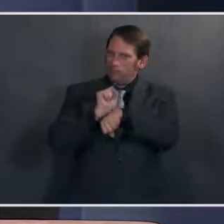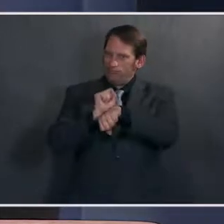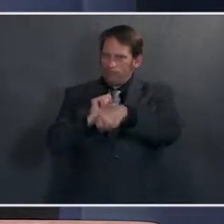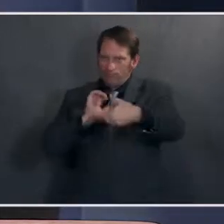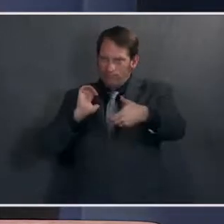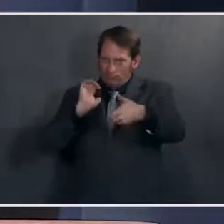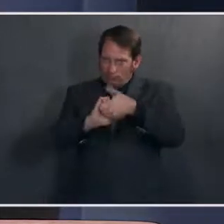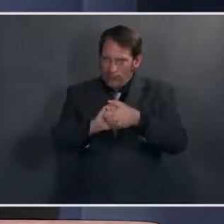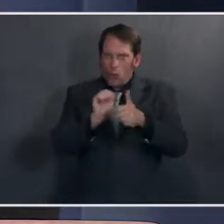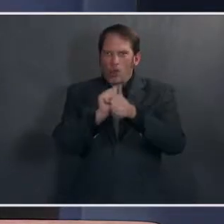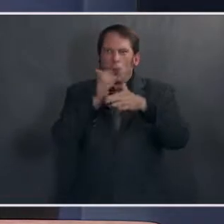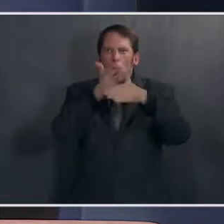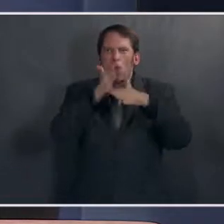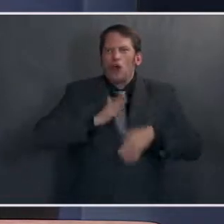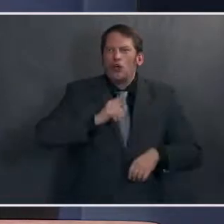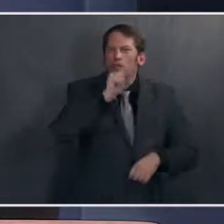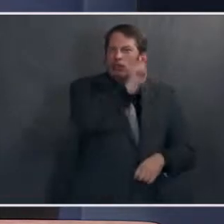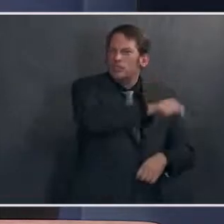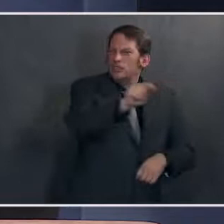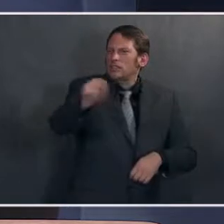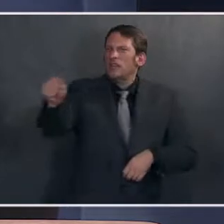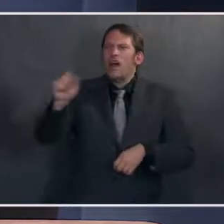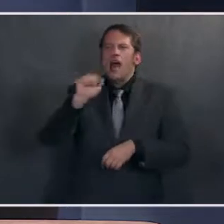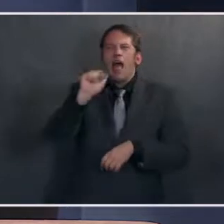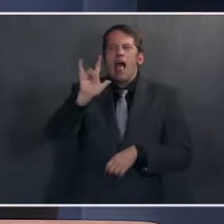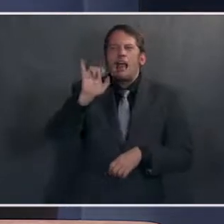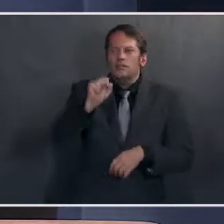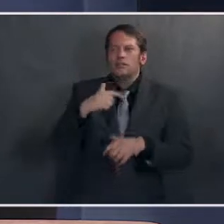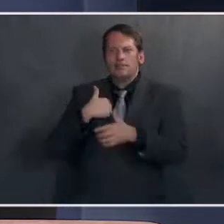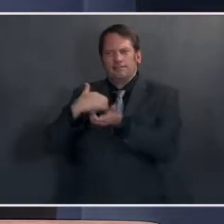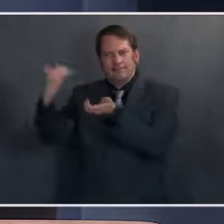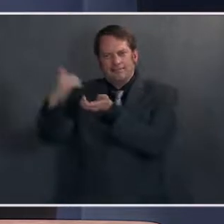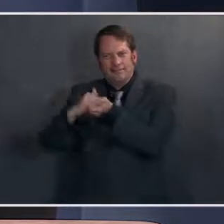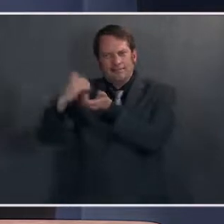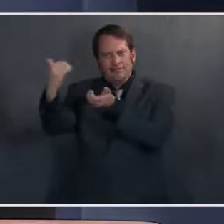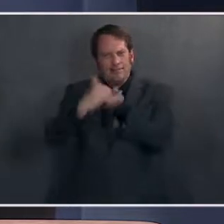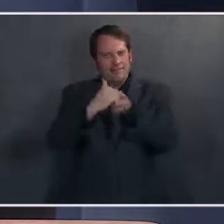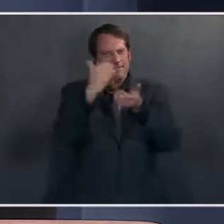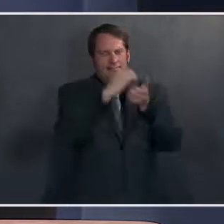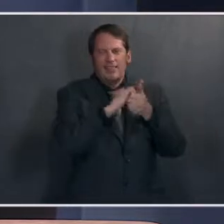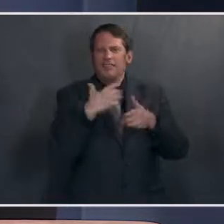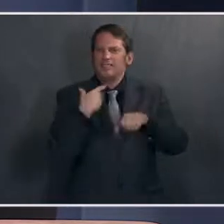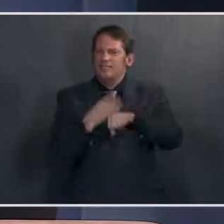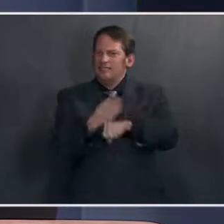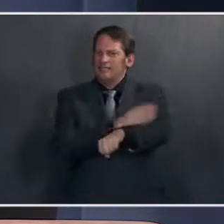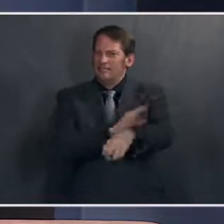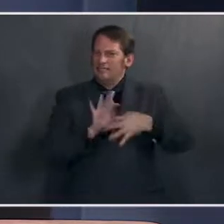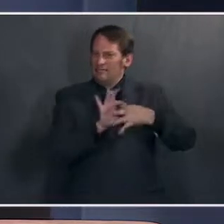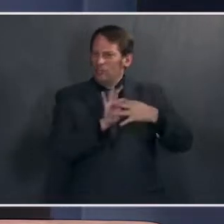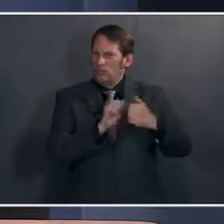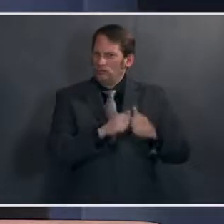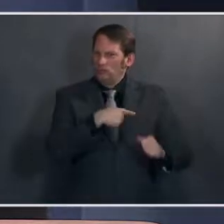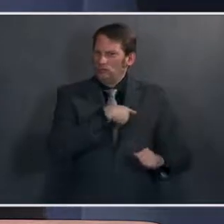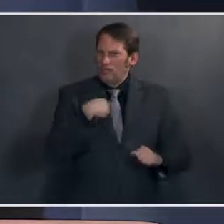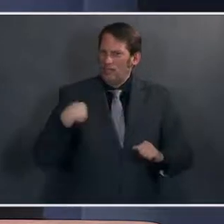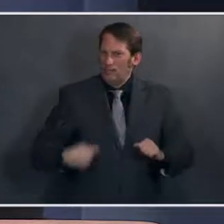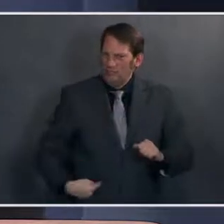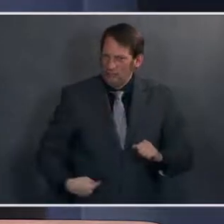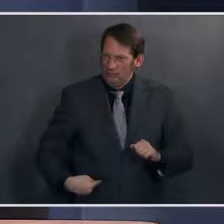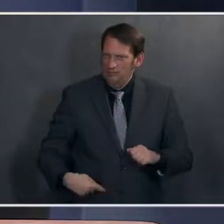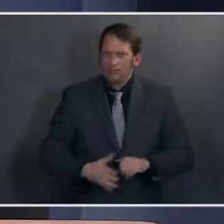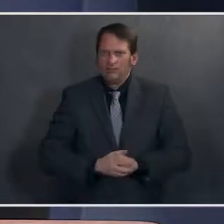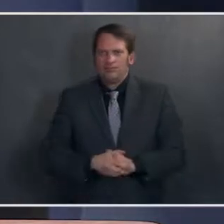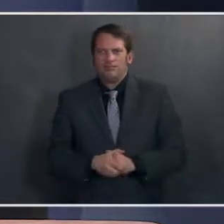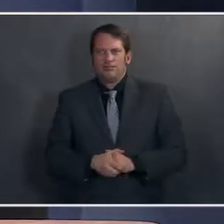align on how we're going to approach our relationship with China, and we need to approach that relationship from a position of strength. There are obviously key components of